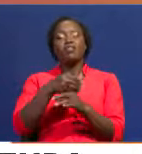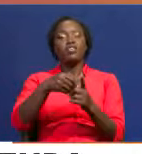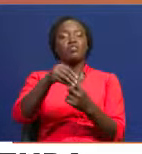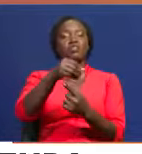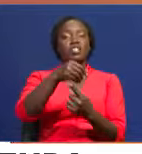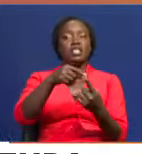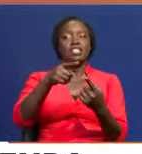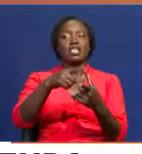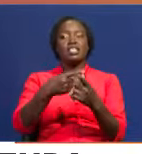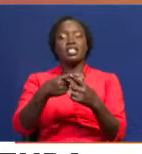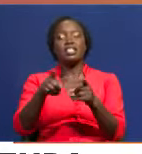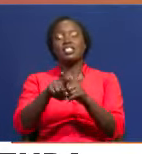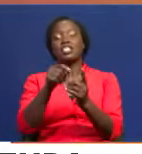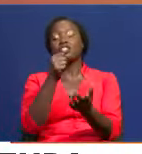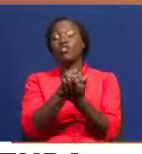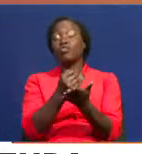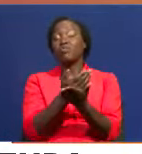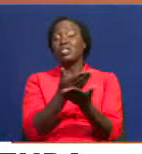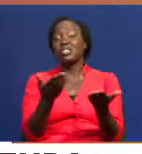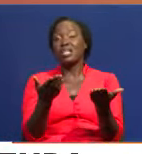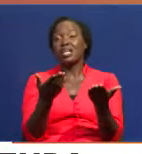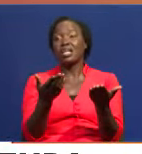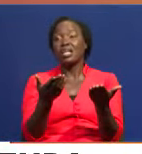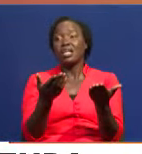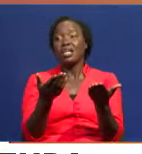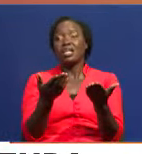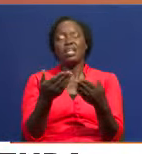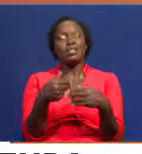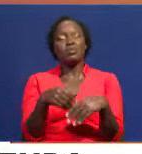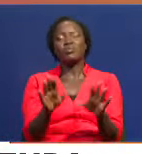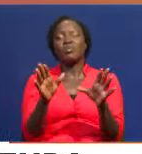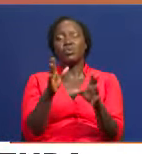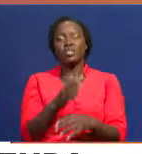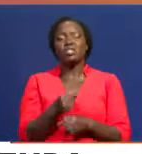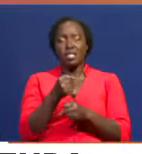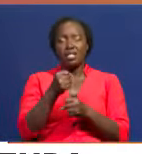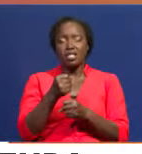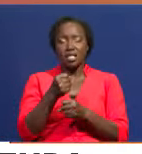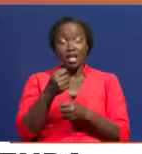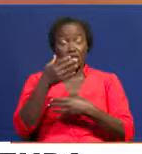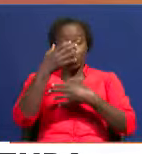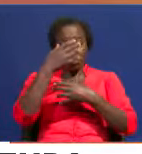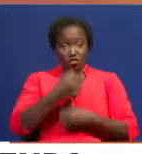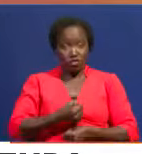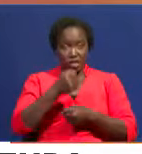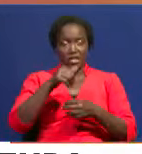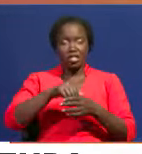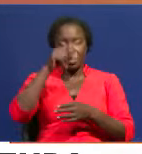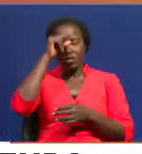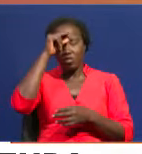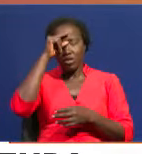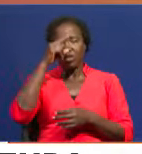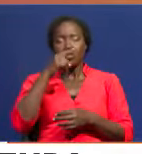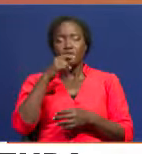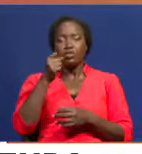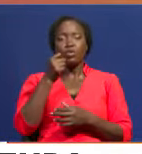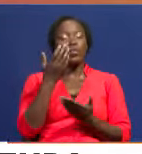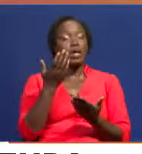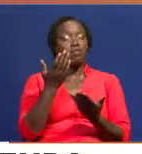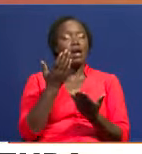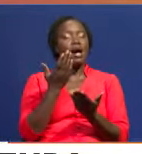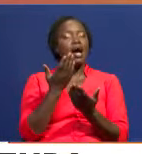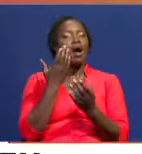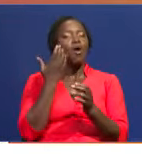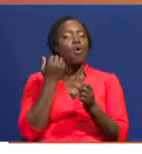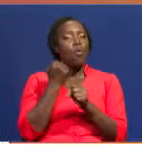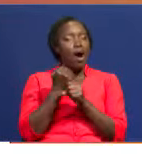and then they're still in office, it really makes us lose trust and lose confidence in the government. So the government really has an uphill task for